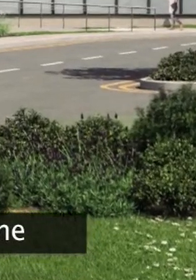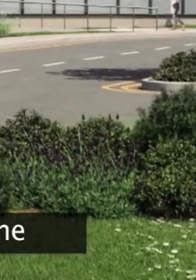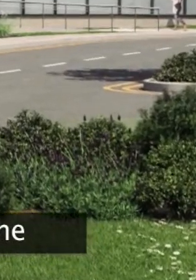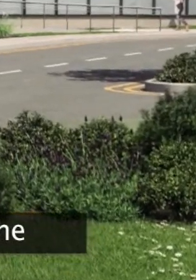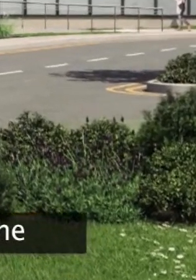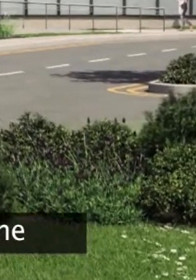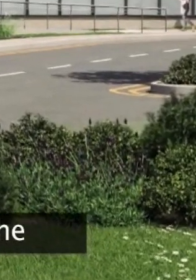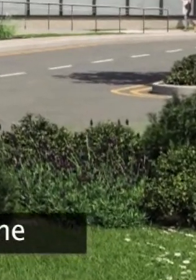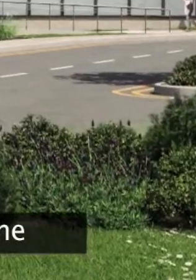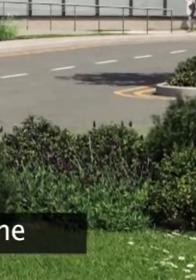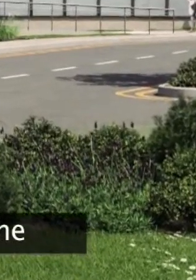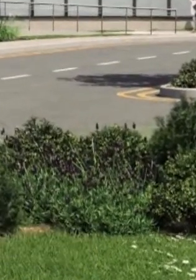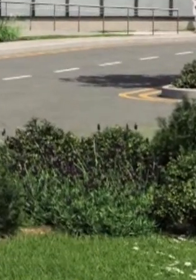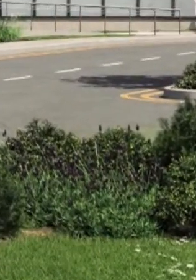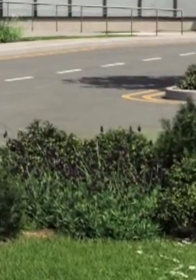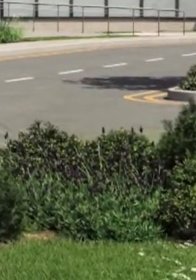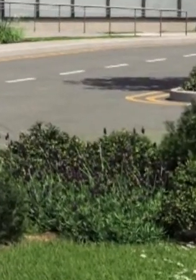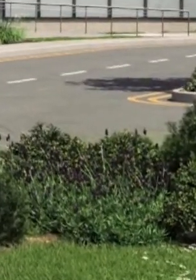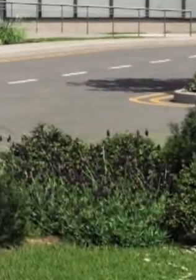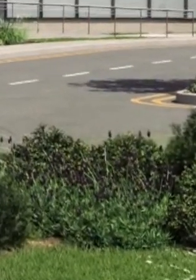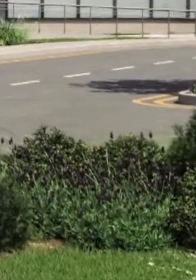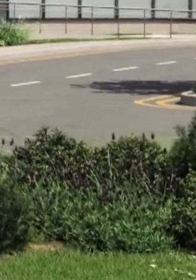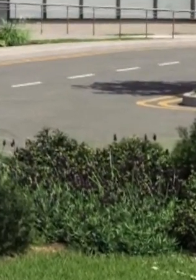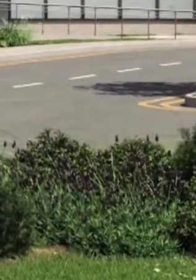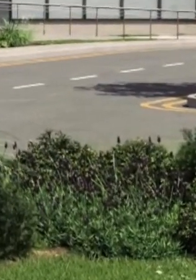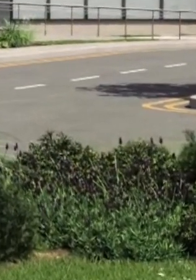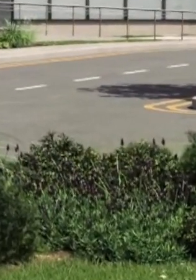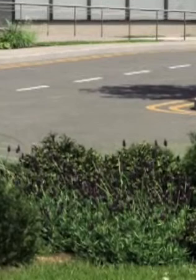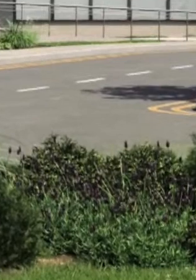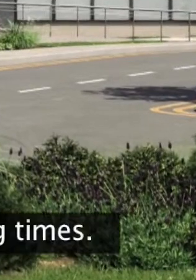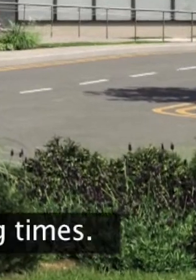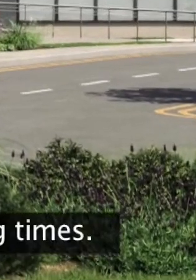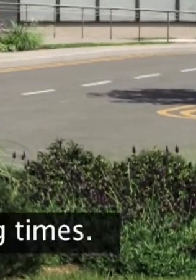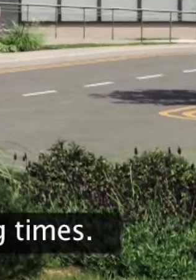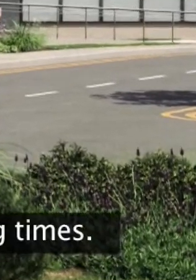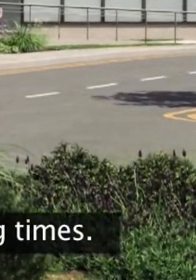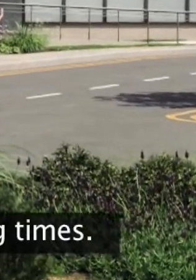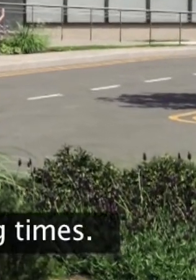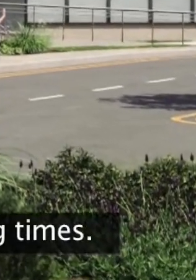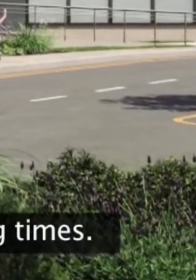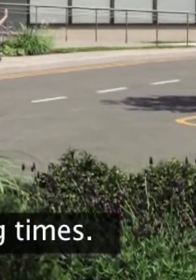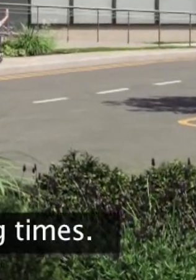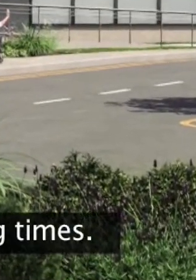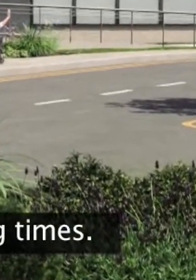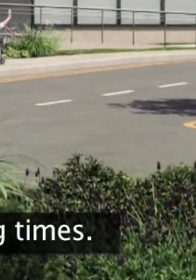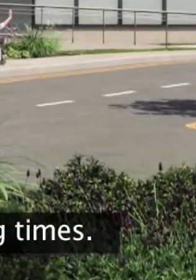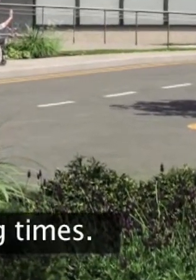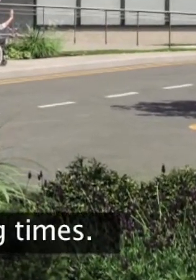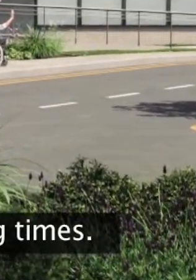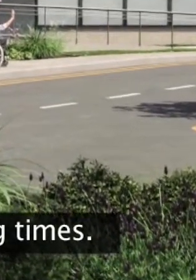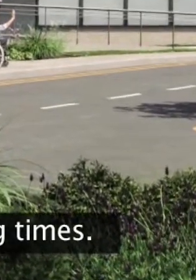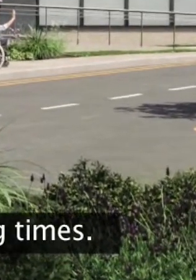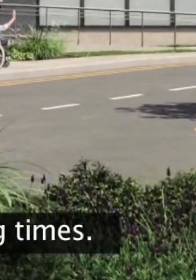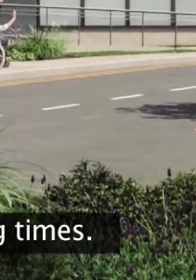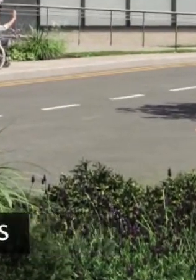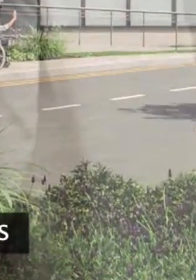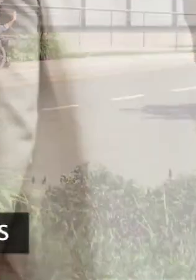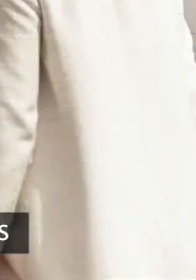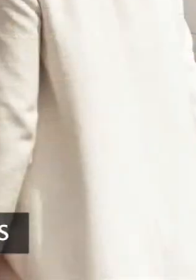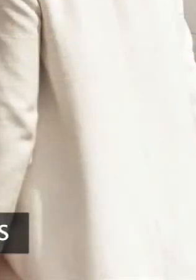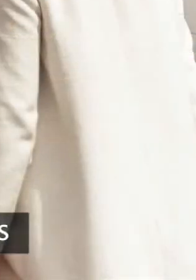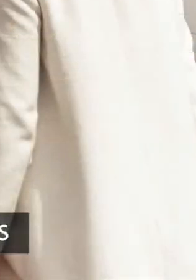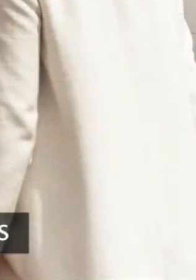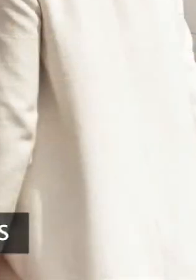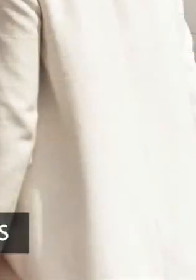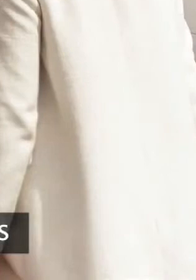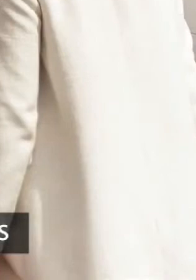111 first to ensure they're coming to the right place for the most appropriate treatment. They will book patients' dedicated time slots to minimise waiting times.